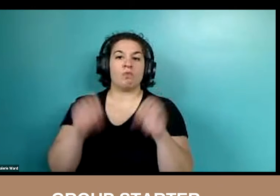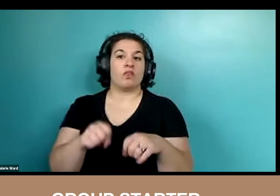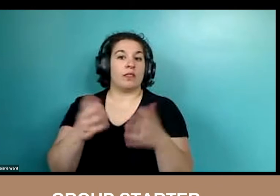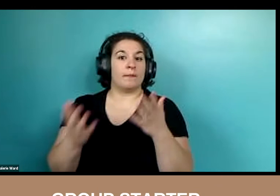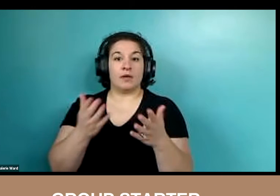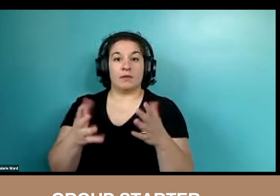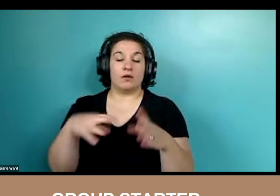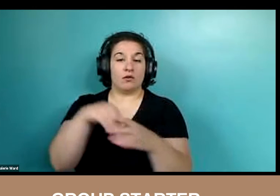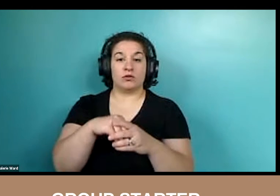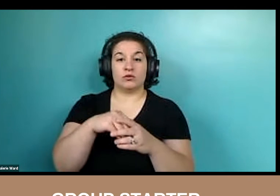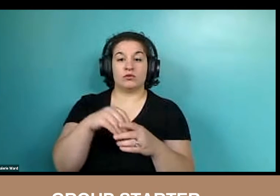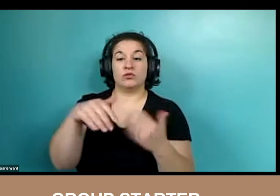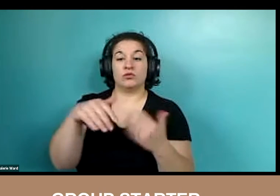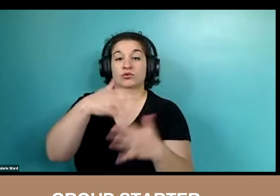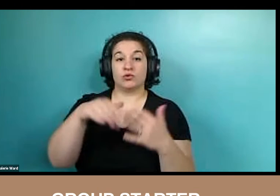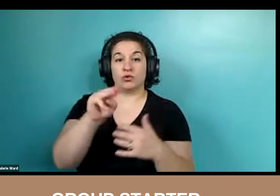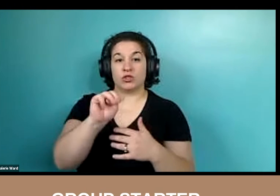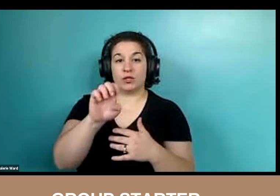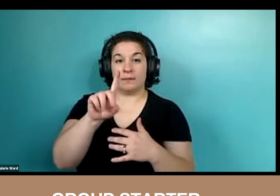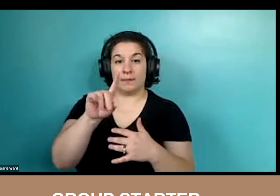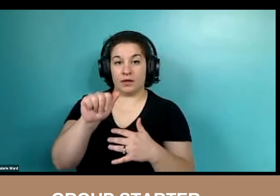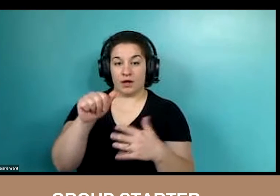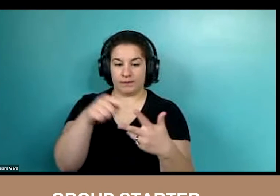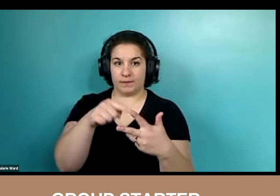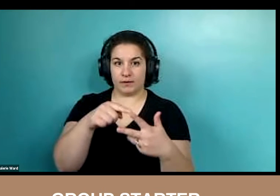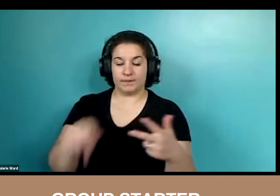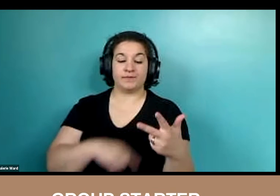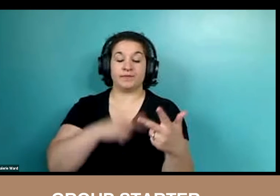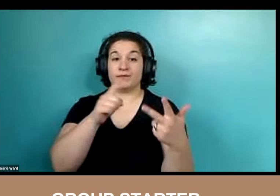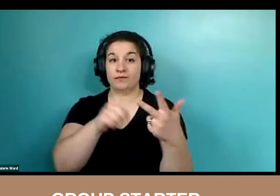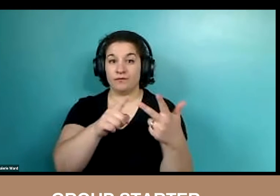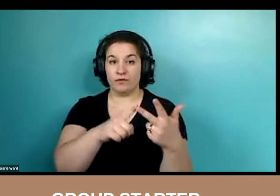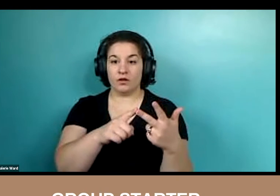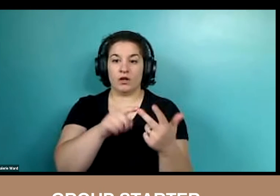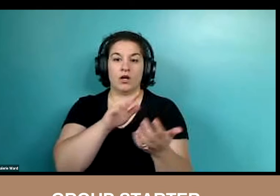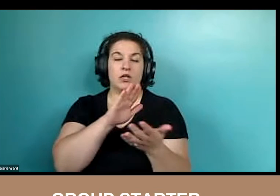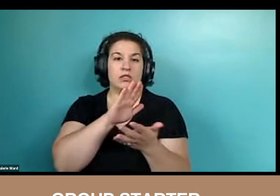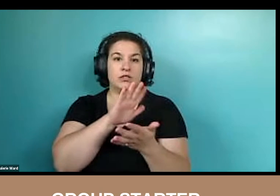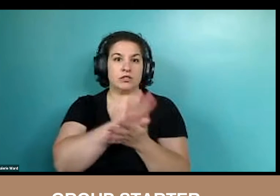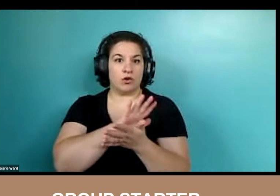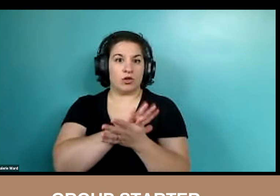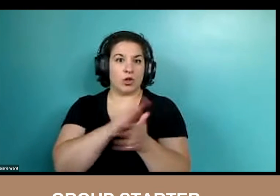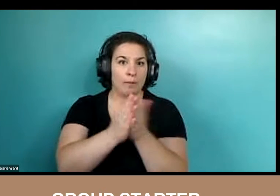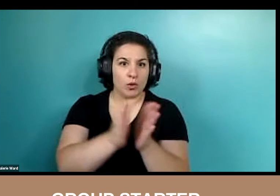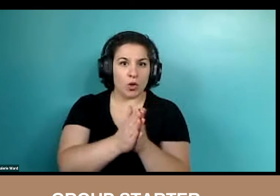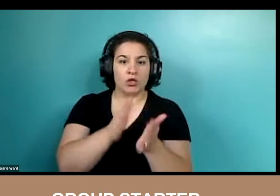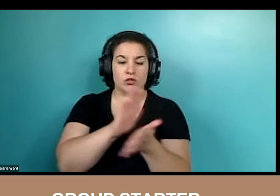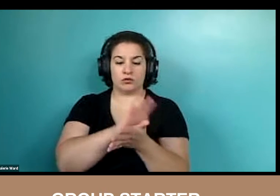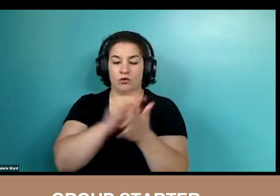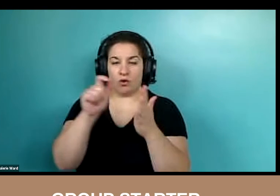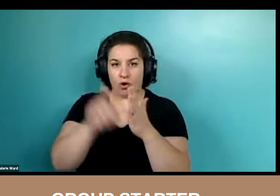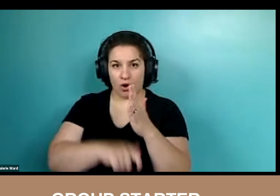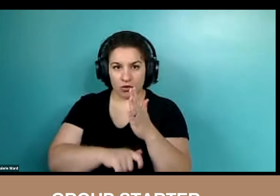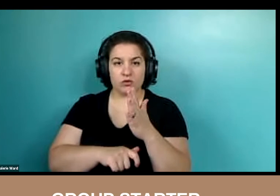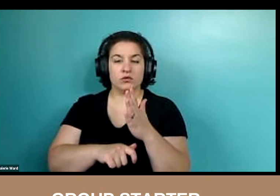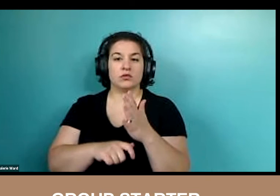into this bucket. And then you have your scholarly peer-reviewed books, articles, all that sort of thing. So it gives them a great example of